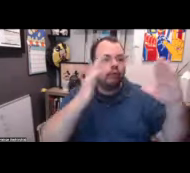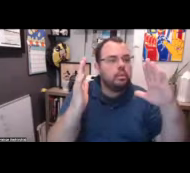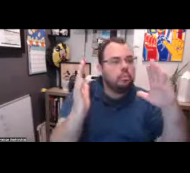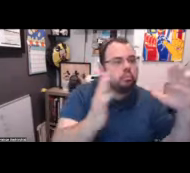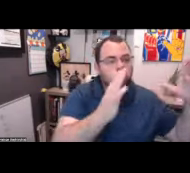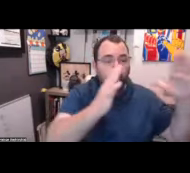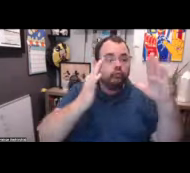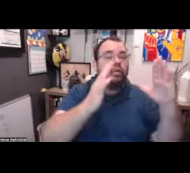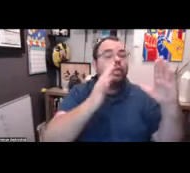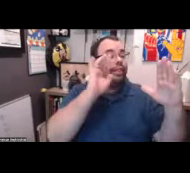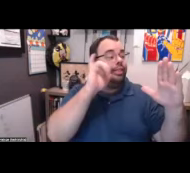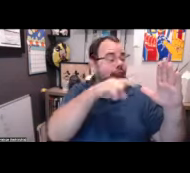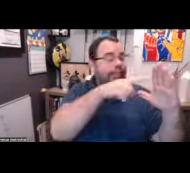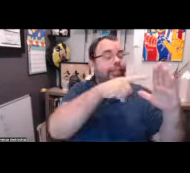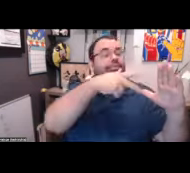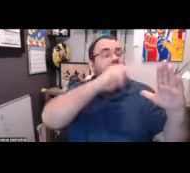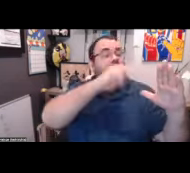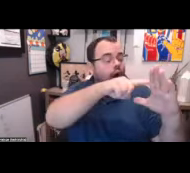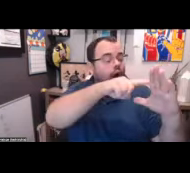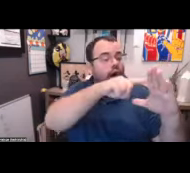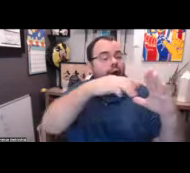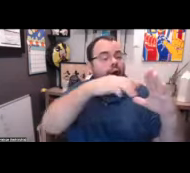And that drum moves and creates